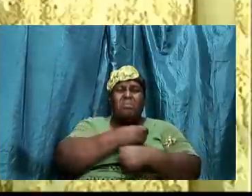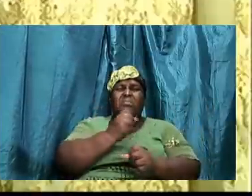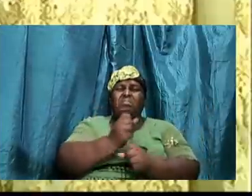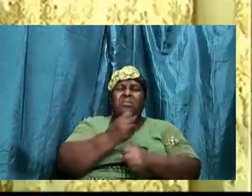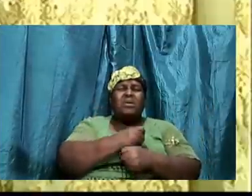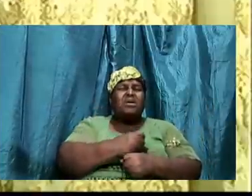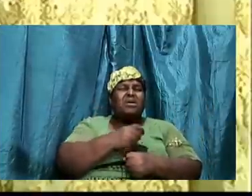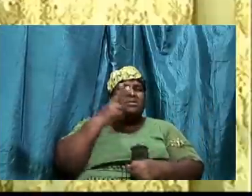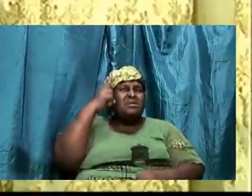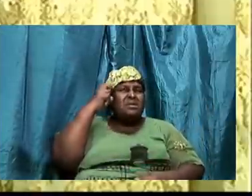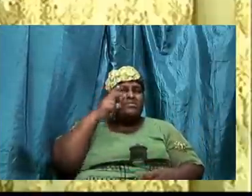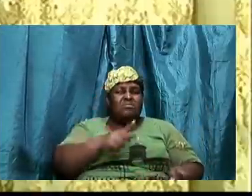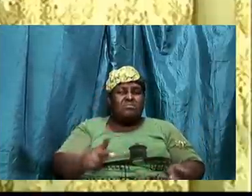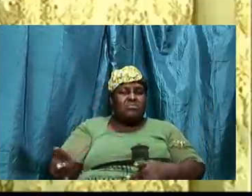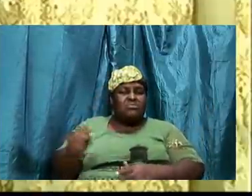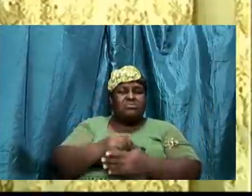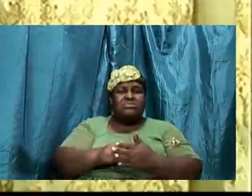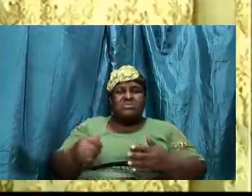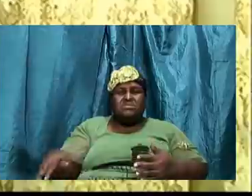put something in your mind,